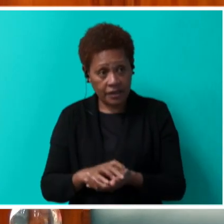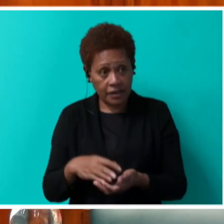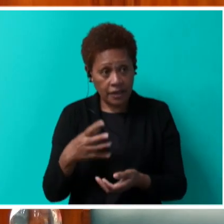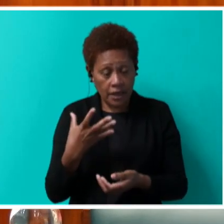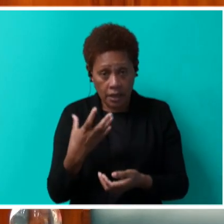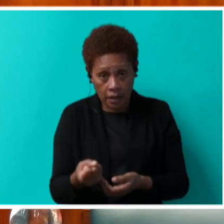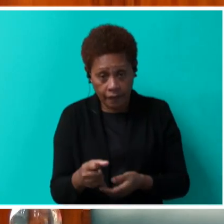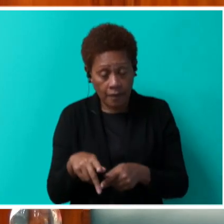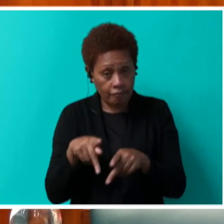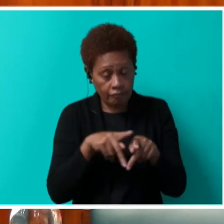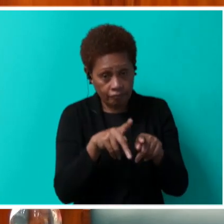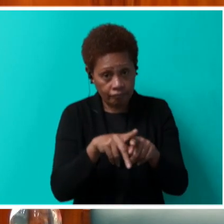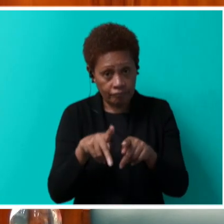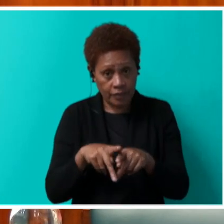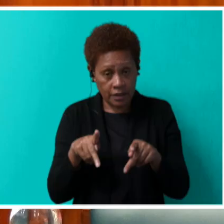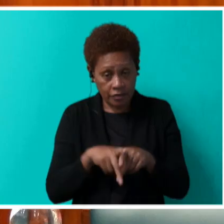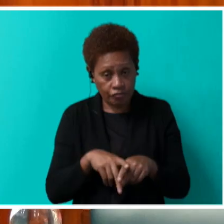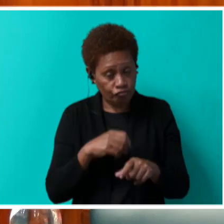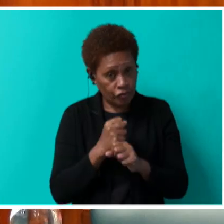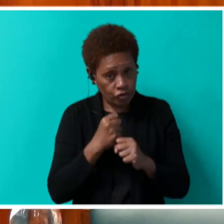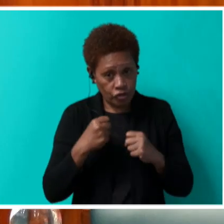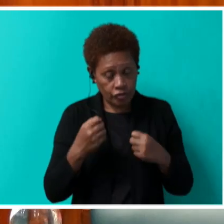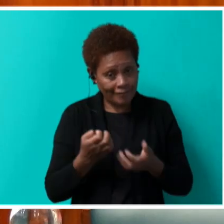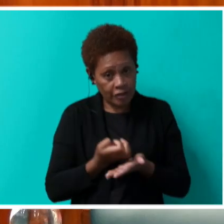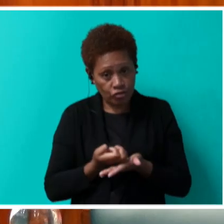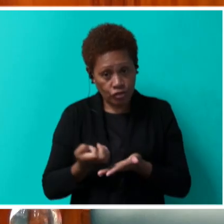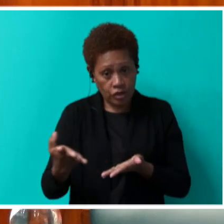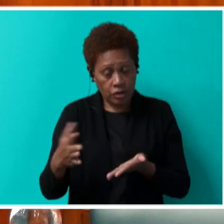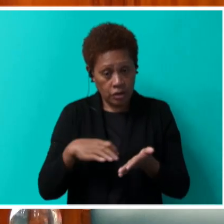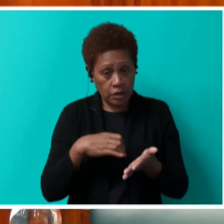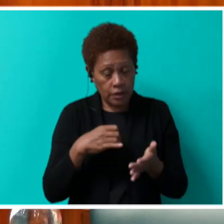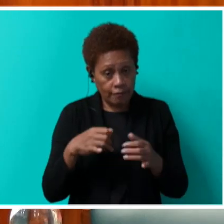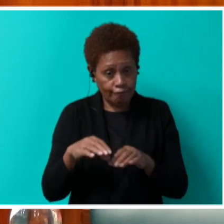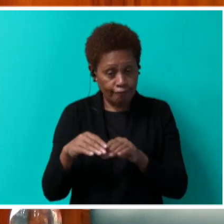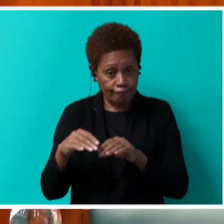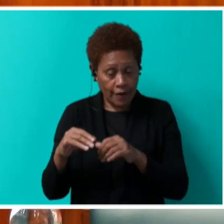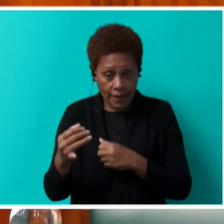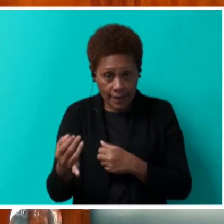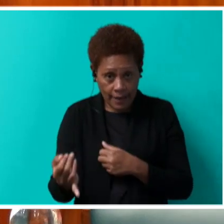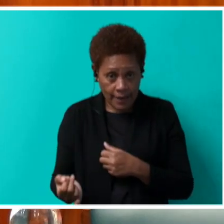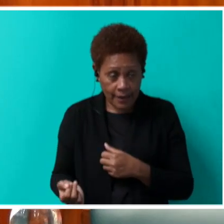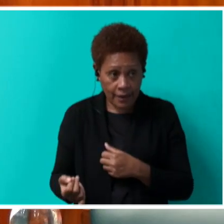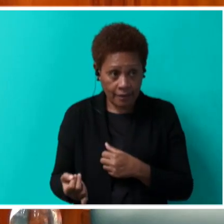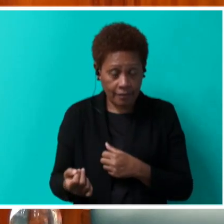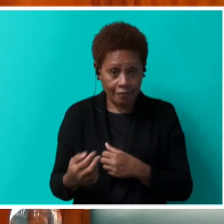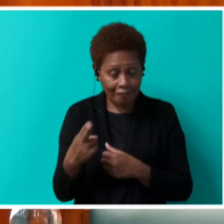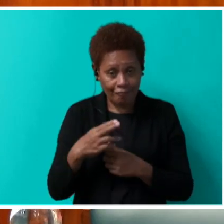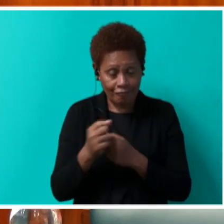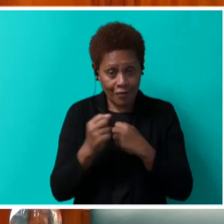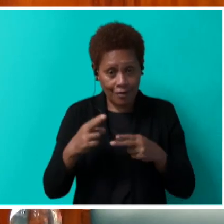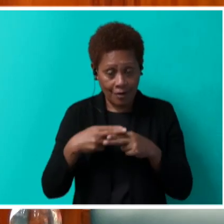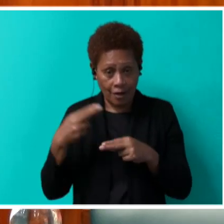strategic partners, and it expands income stream for our rural farmers, lifting entire communities